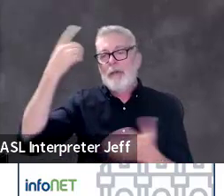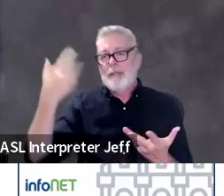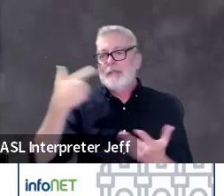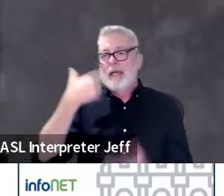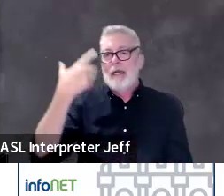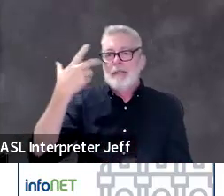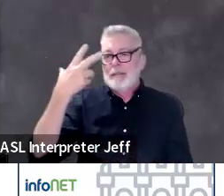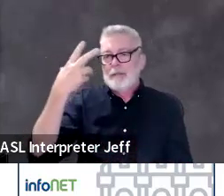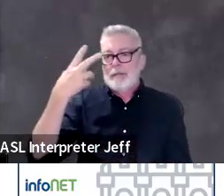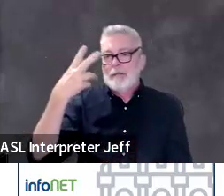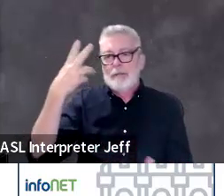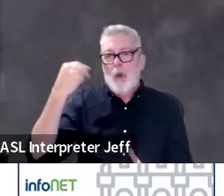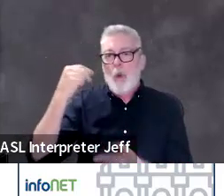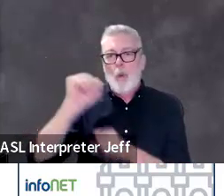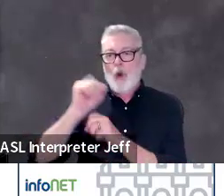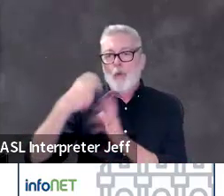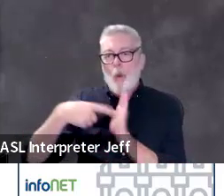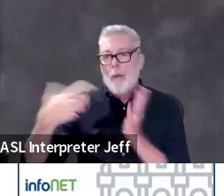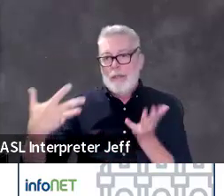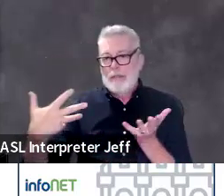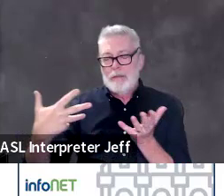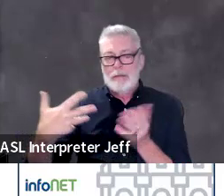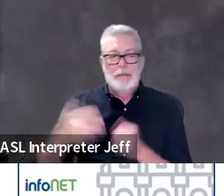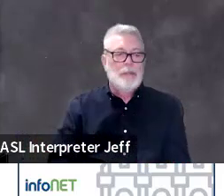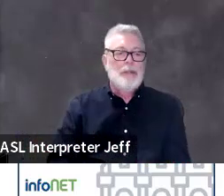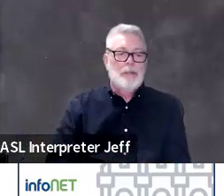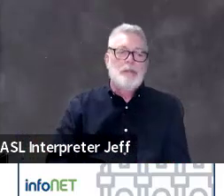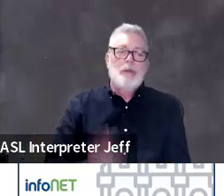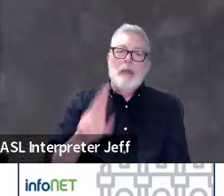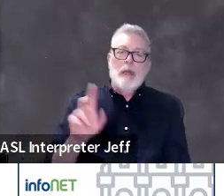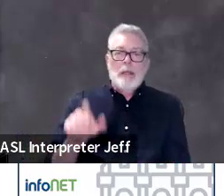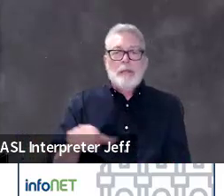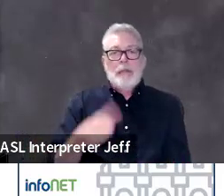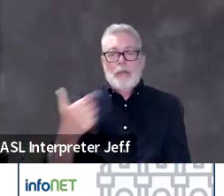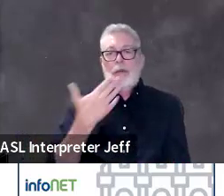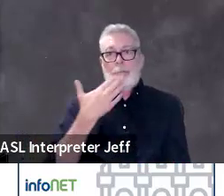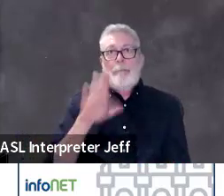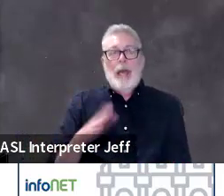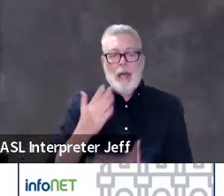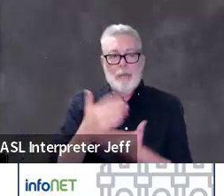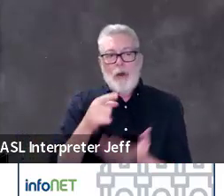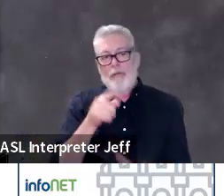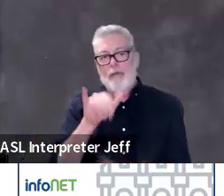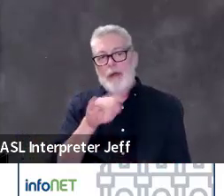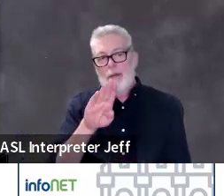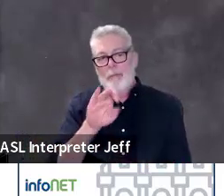So that's kind of also a really bad part of that